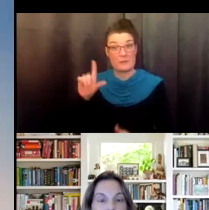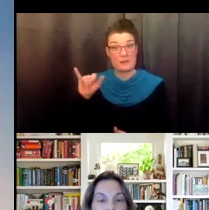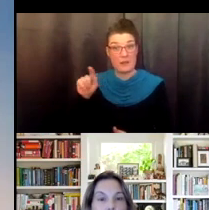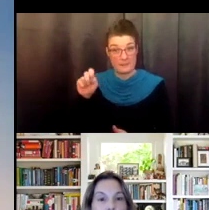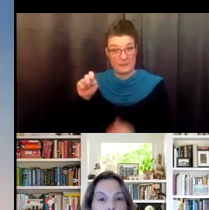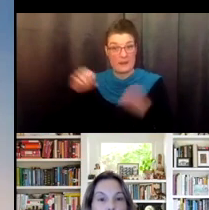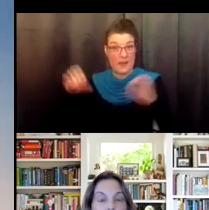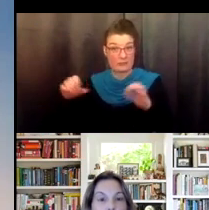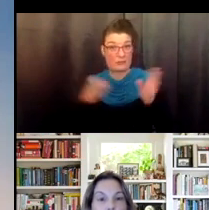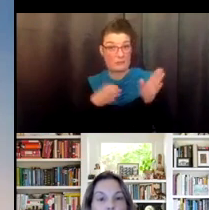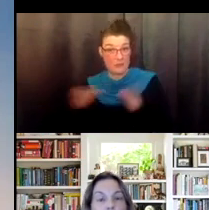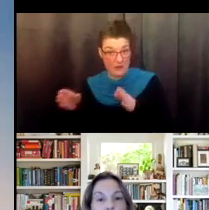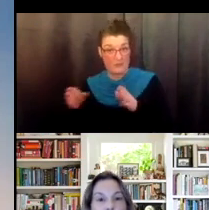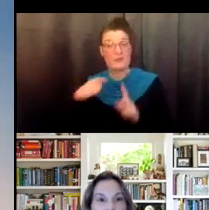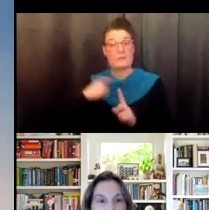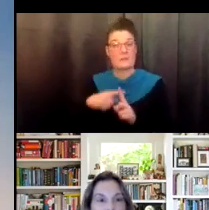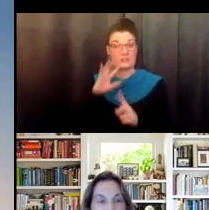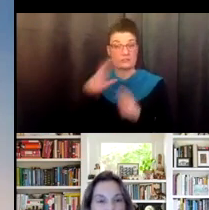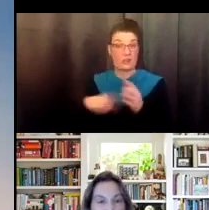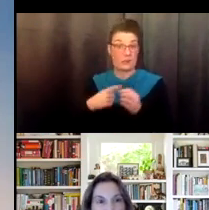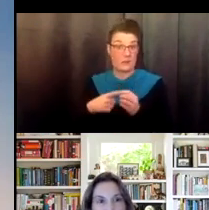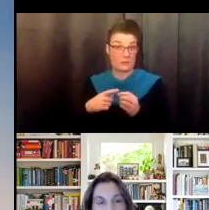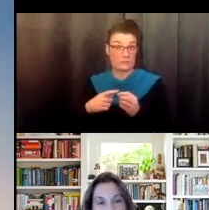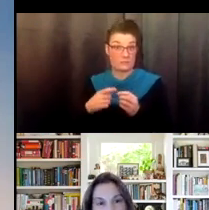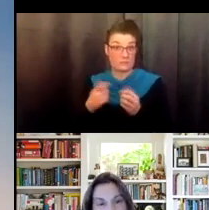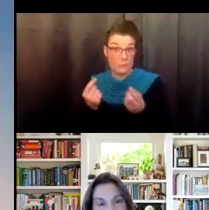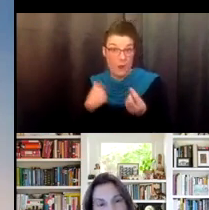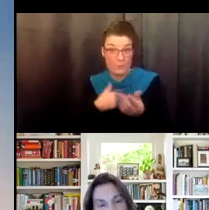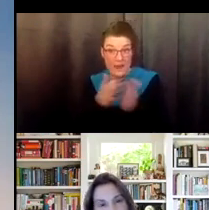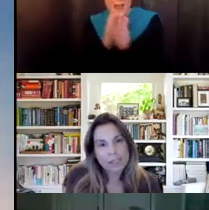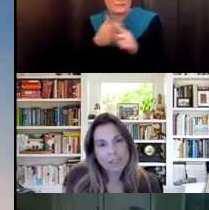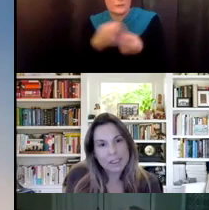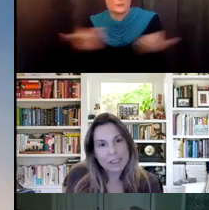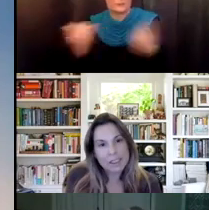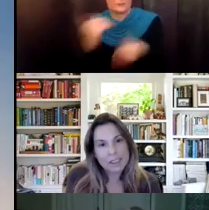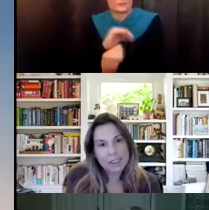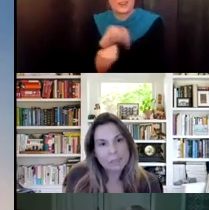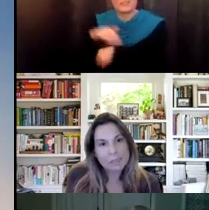and talk about the engagement that we're seeking this evening. Rich?